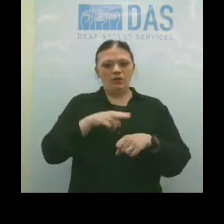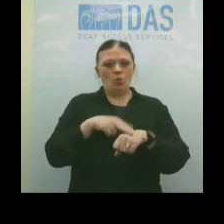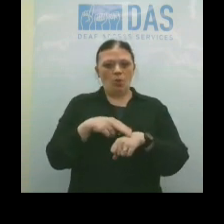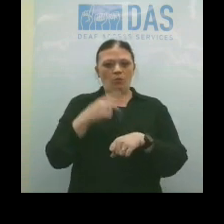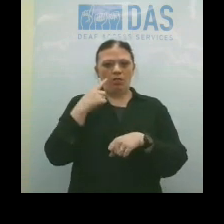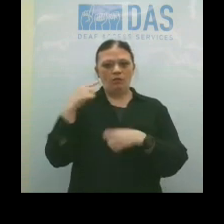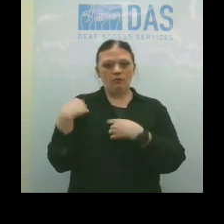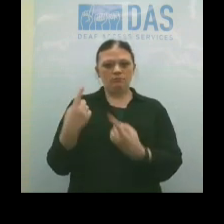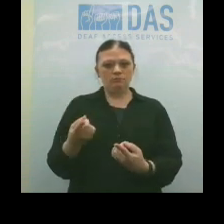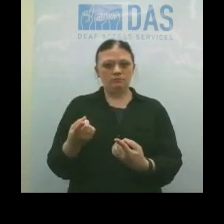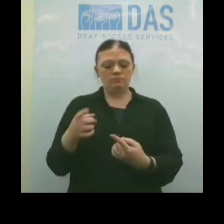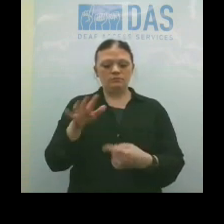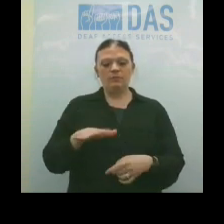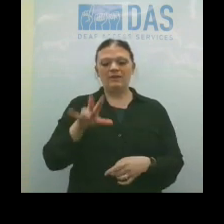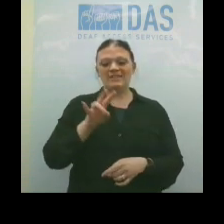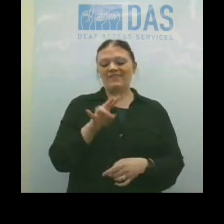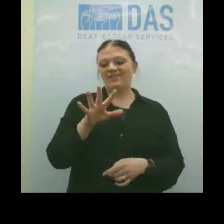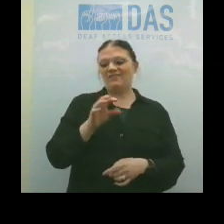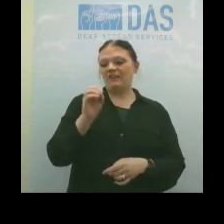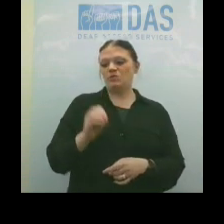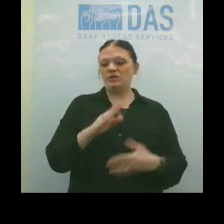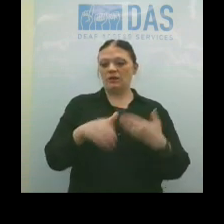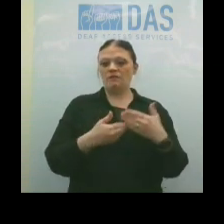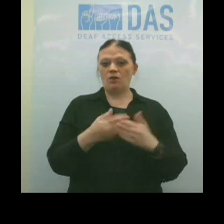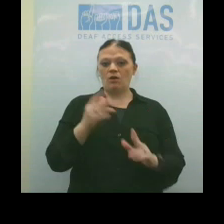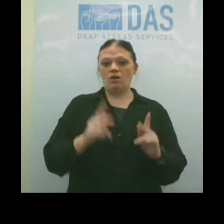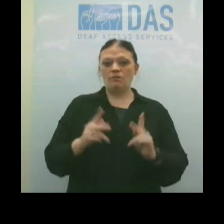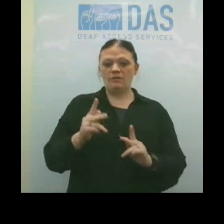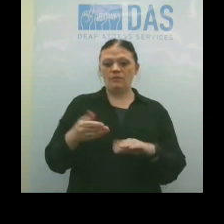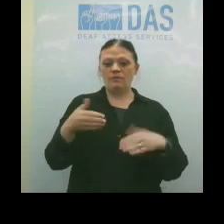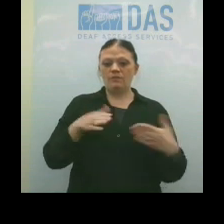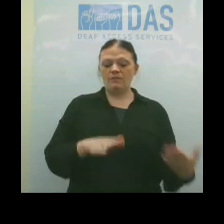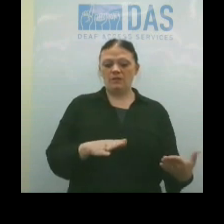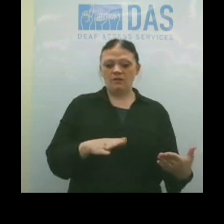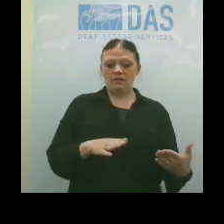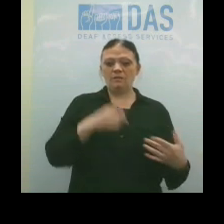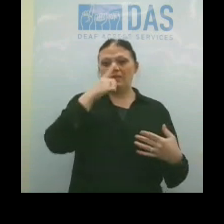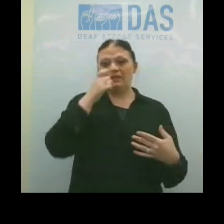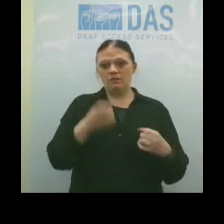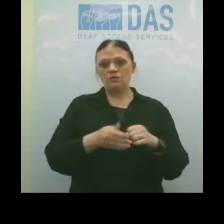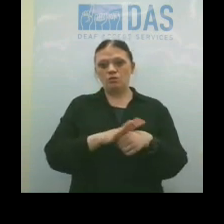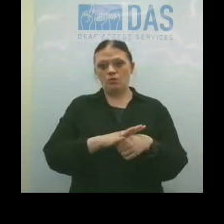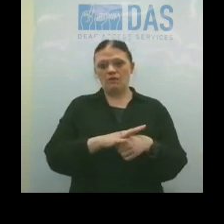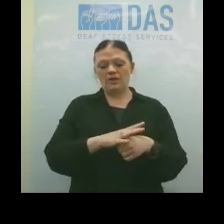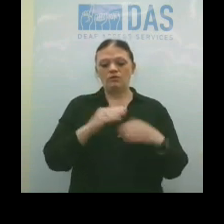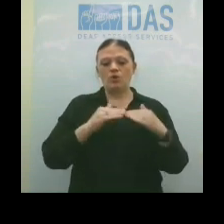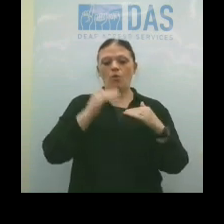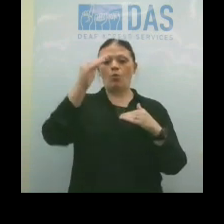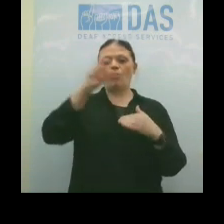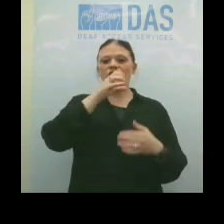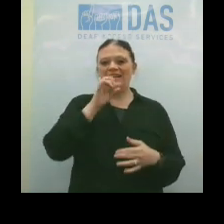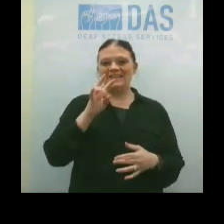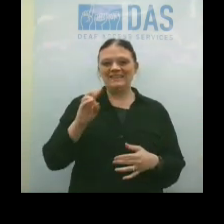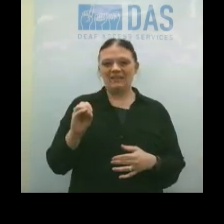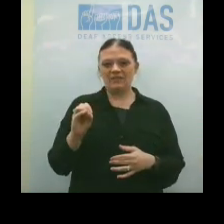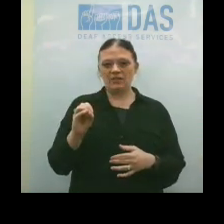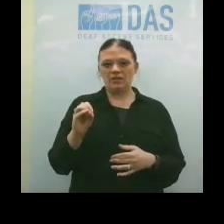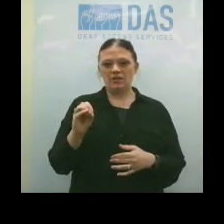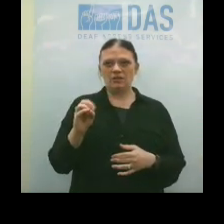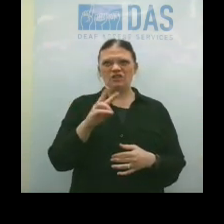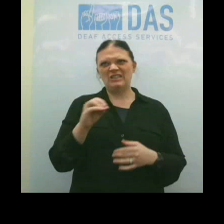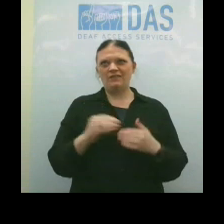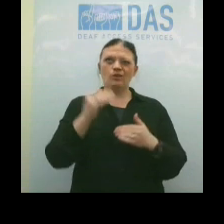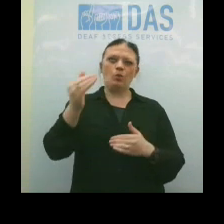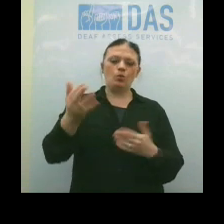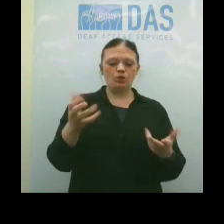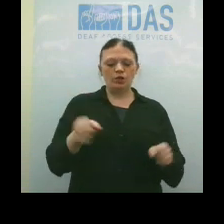that approximately 75% of all individuals who perished as a result of the coronavirus are over the age of 70, or 70 and older,